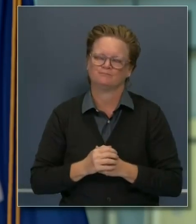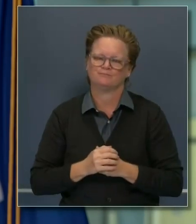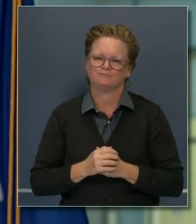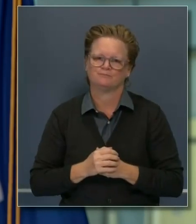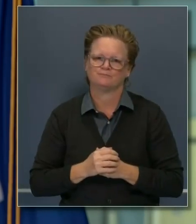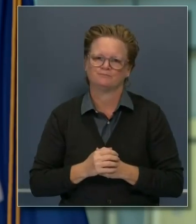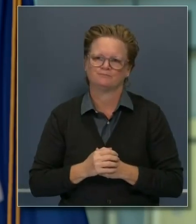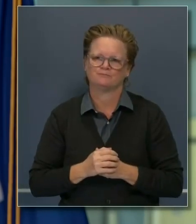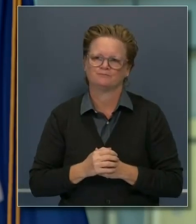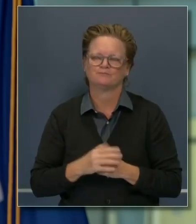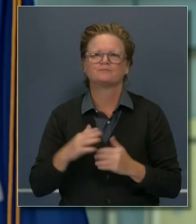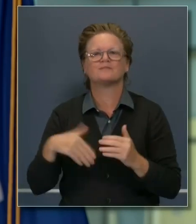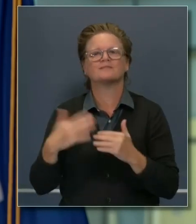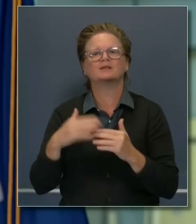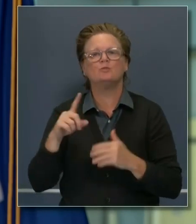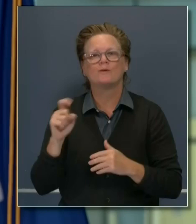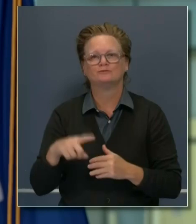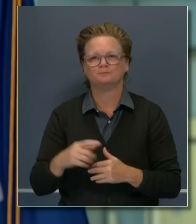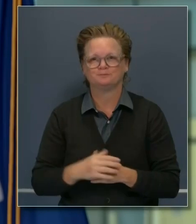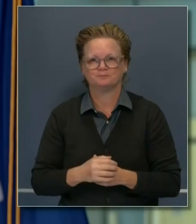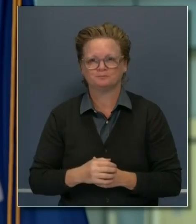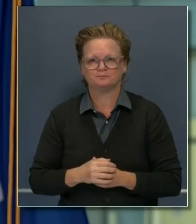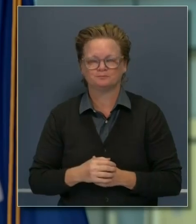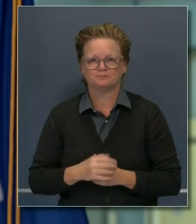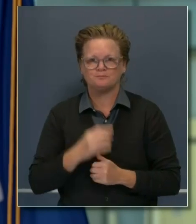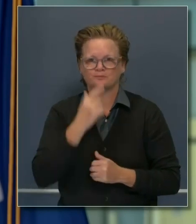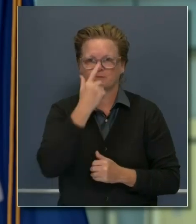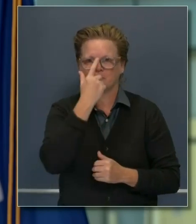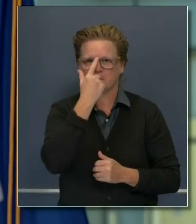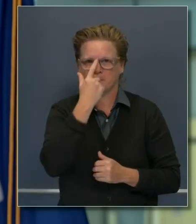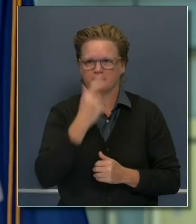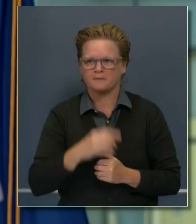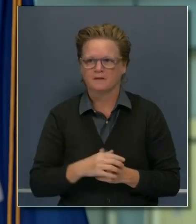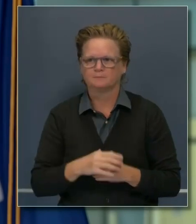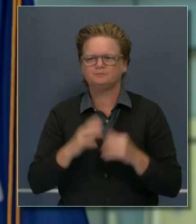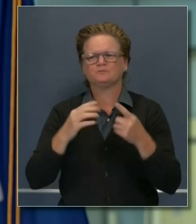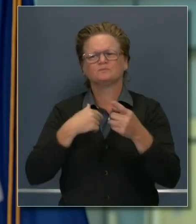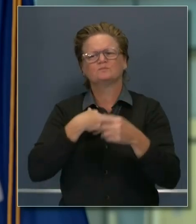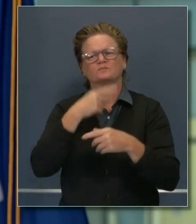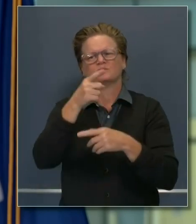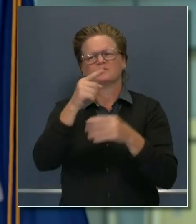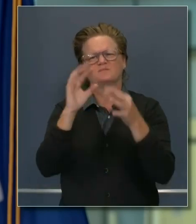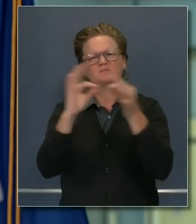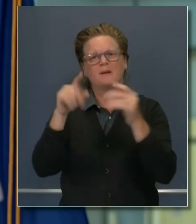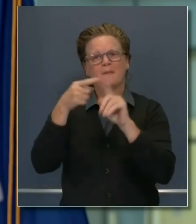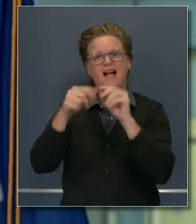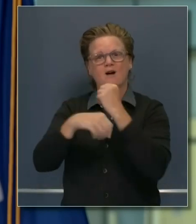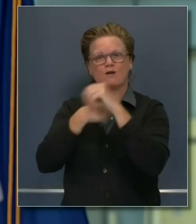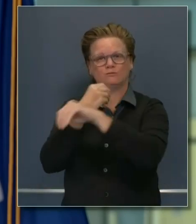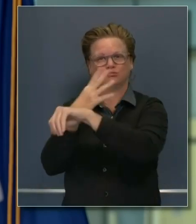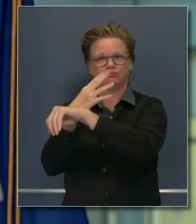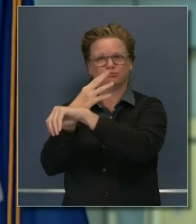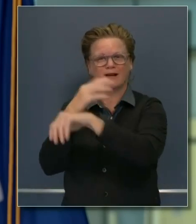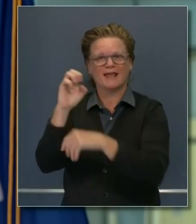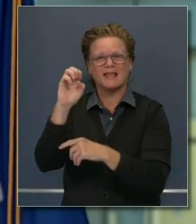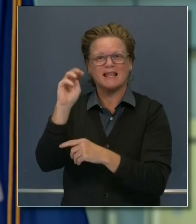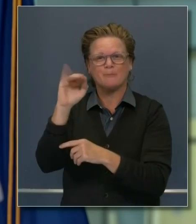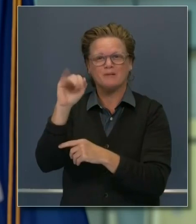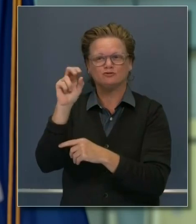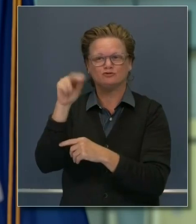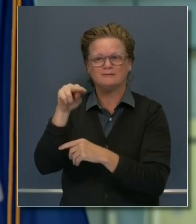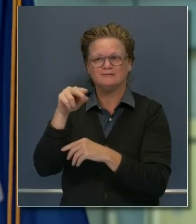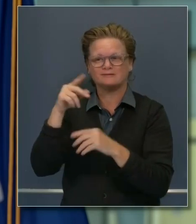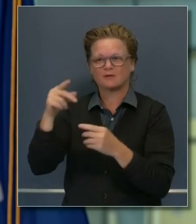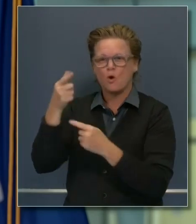Thank you, Governor. With respect to zero emissions vehicles and climate change, your administration has moved in the last year to